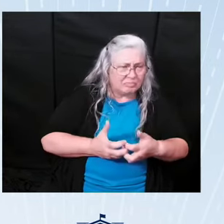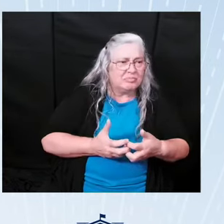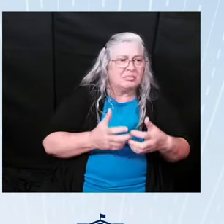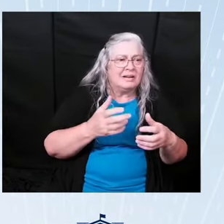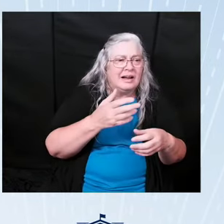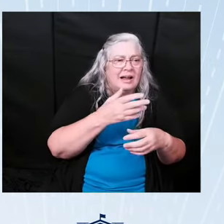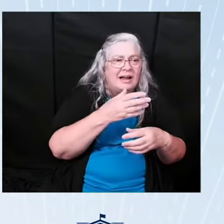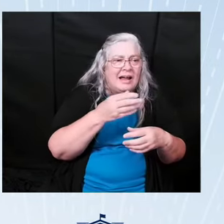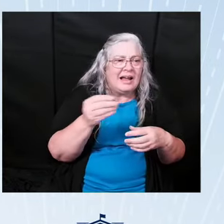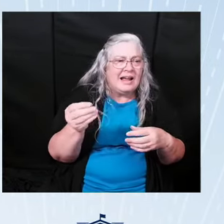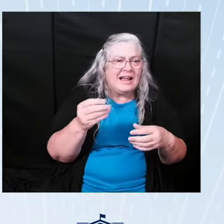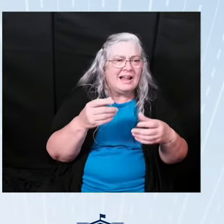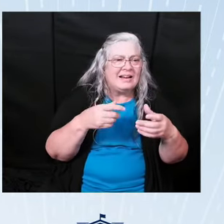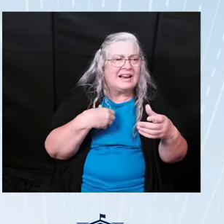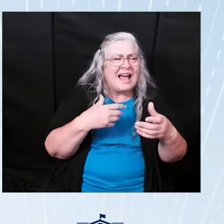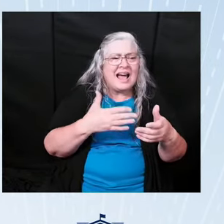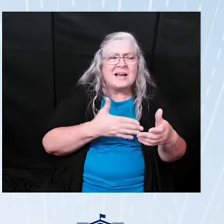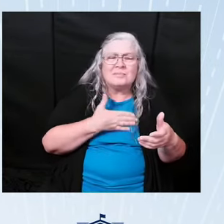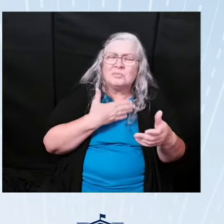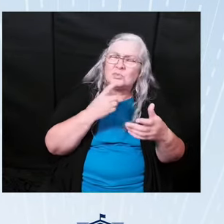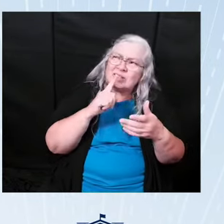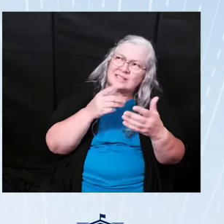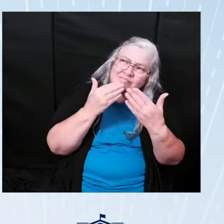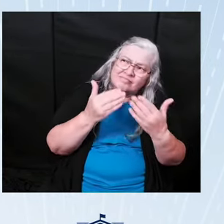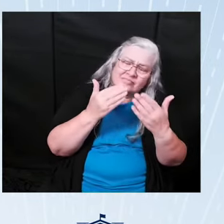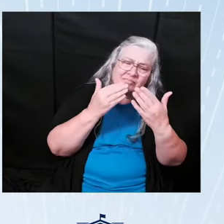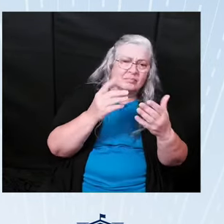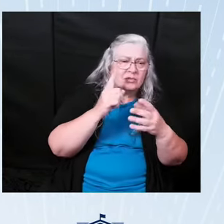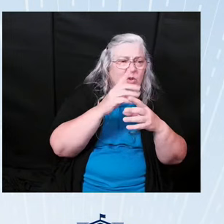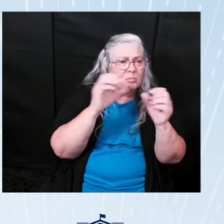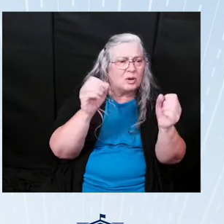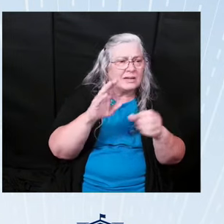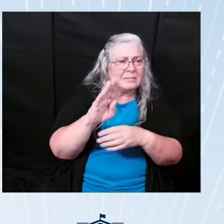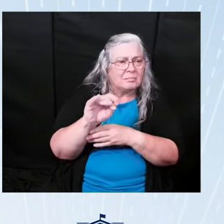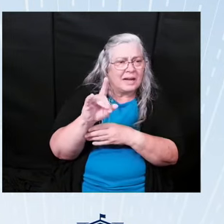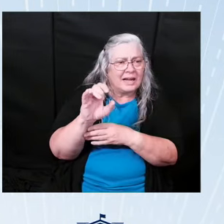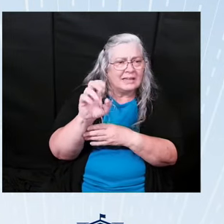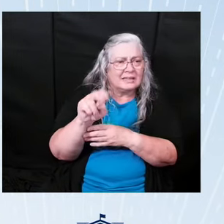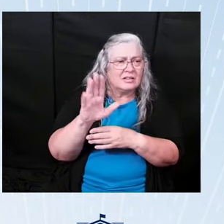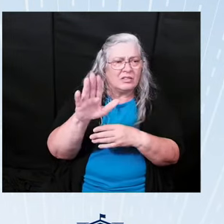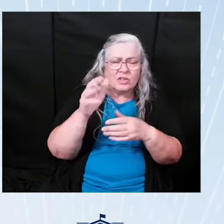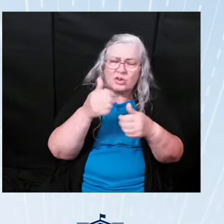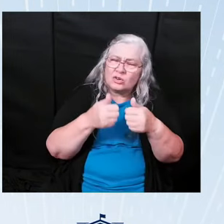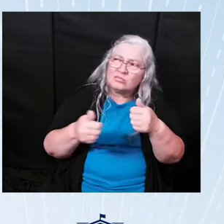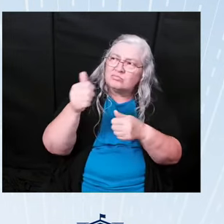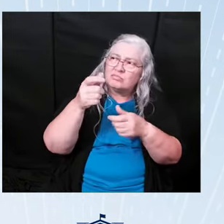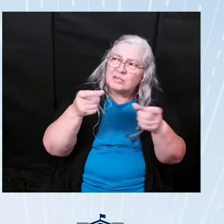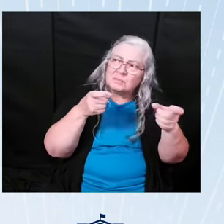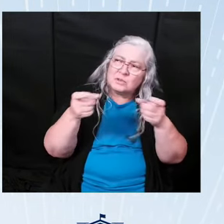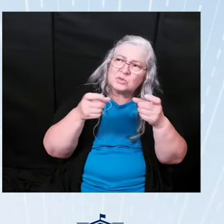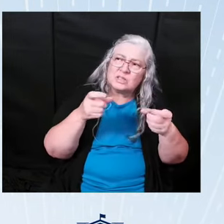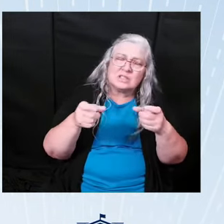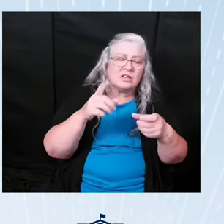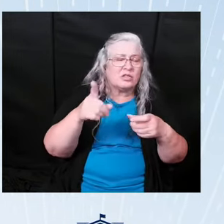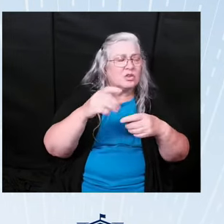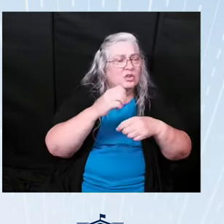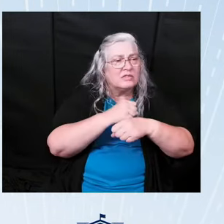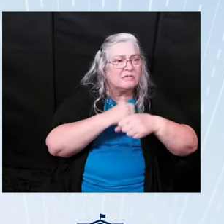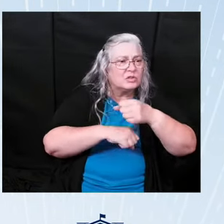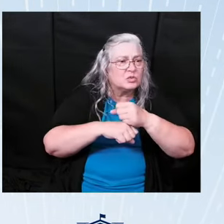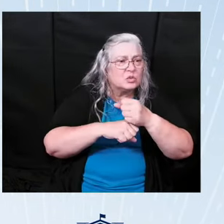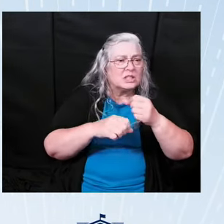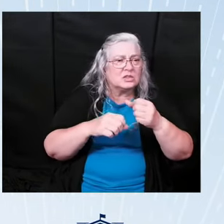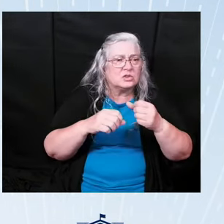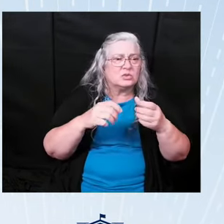resources that our community can use to become more resilient in the future, to build back our infrastructure, but to build it back